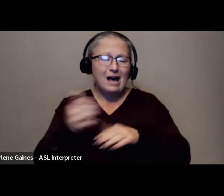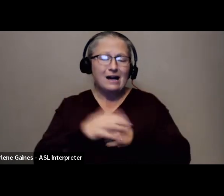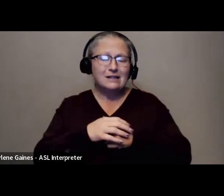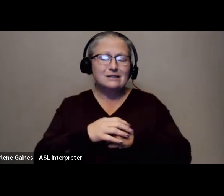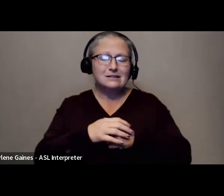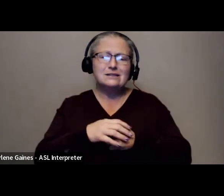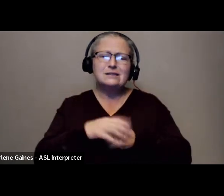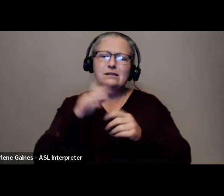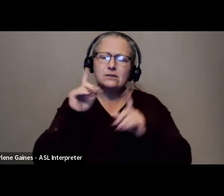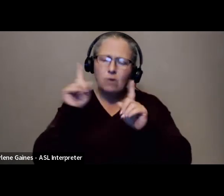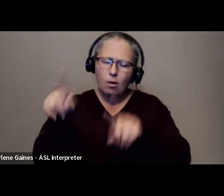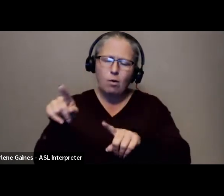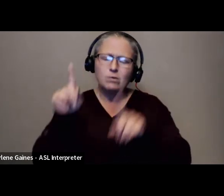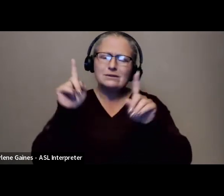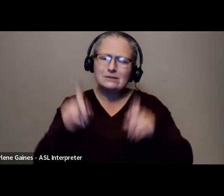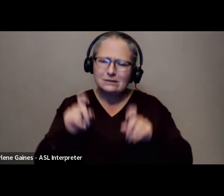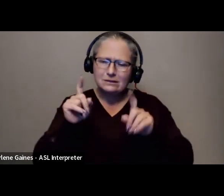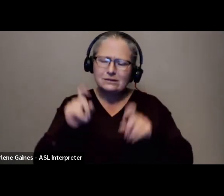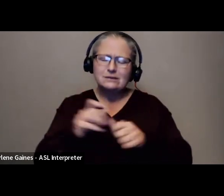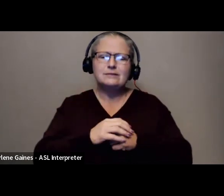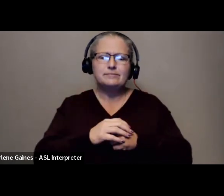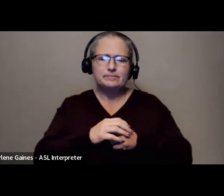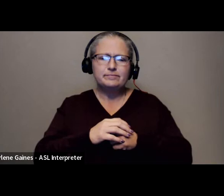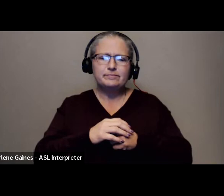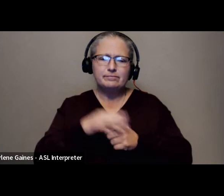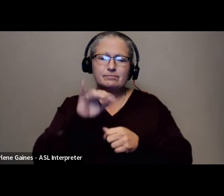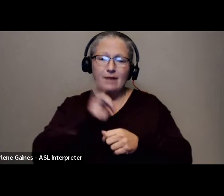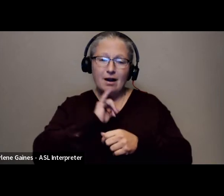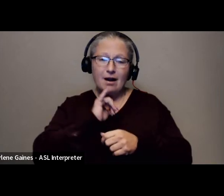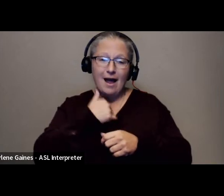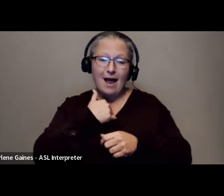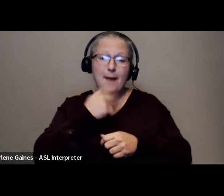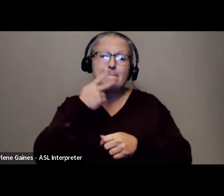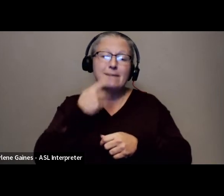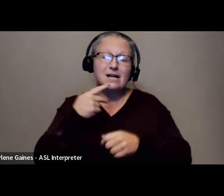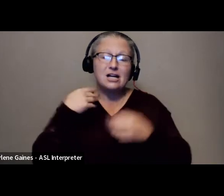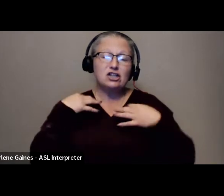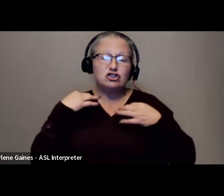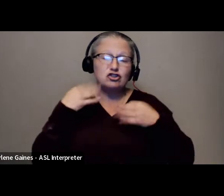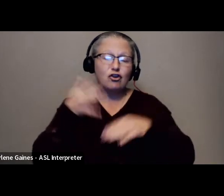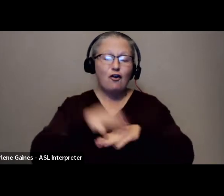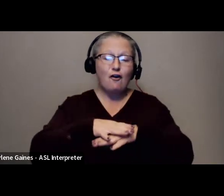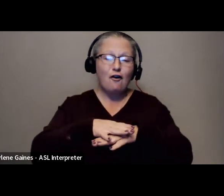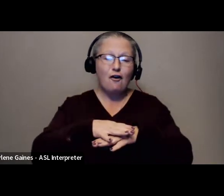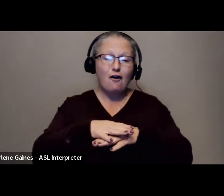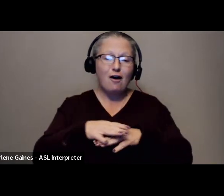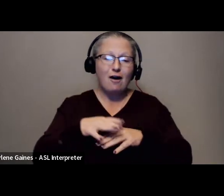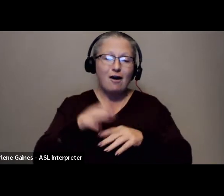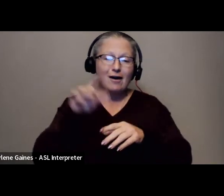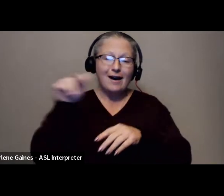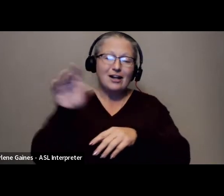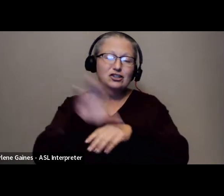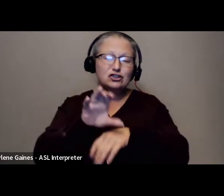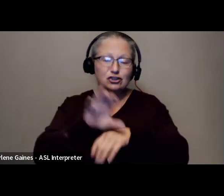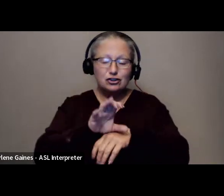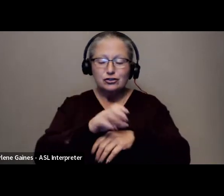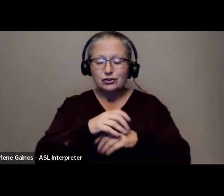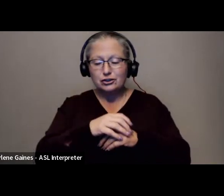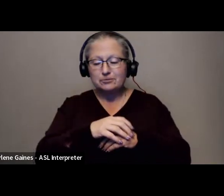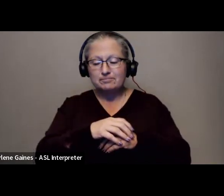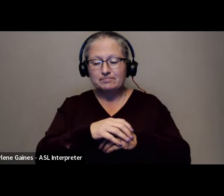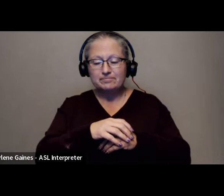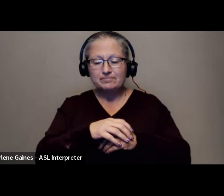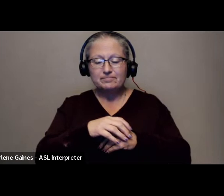do get screened. Mhm. I had my pink shirt on at church,